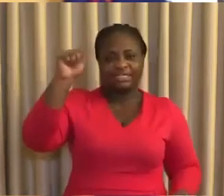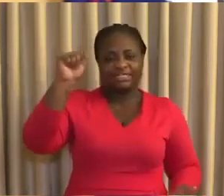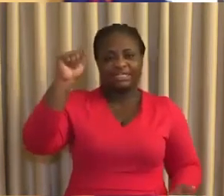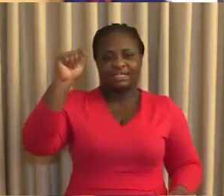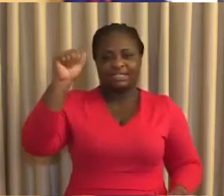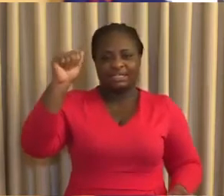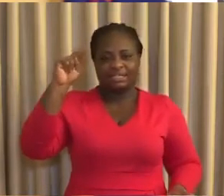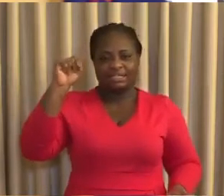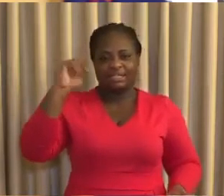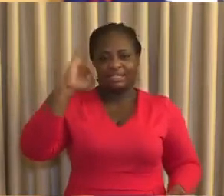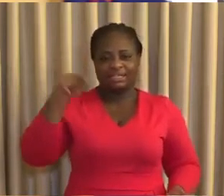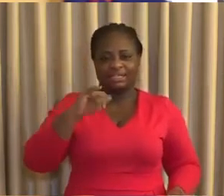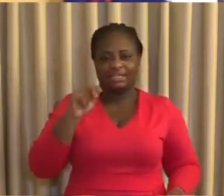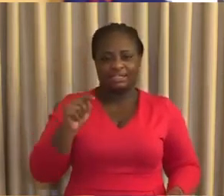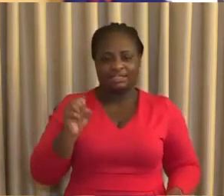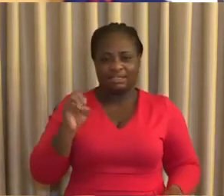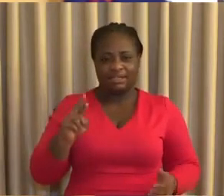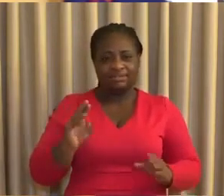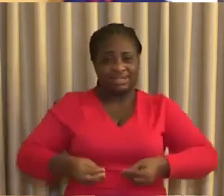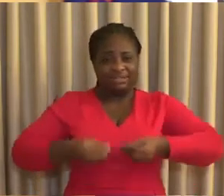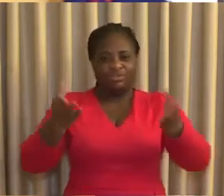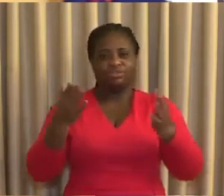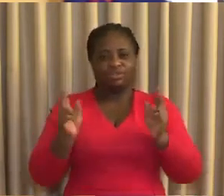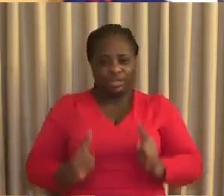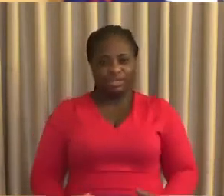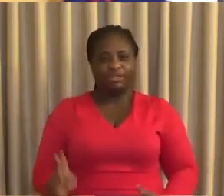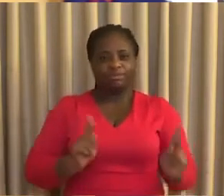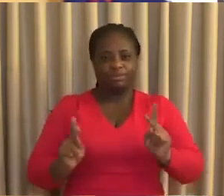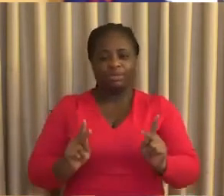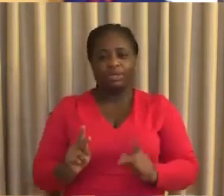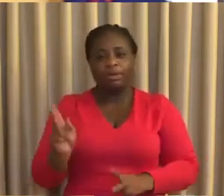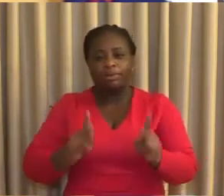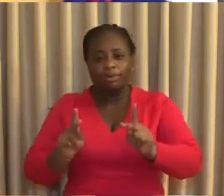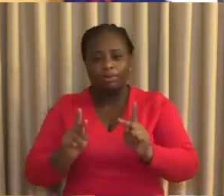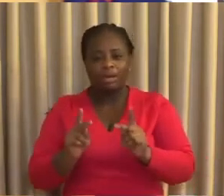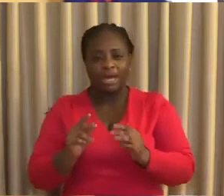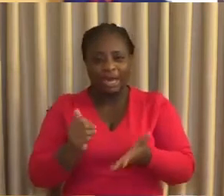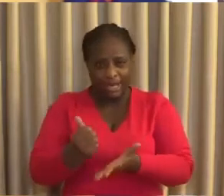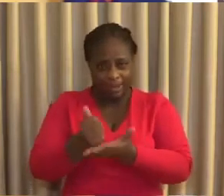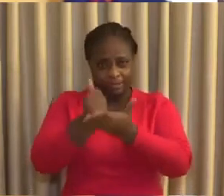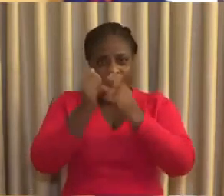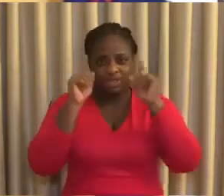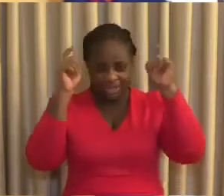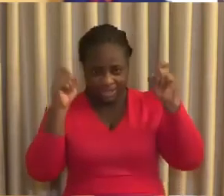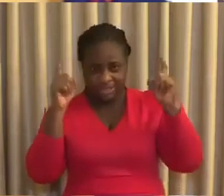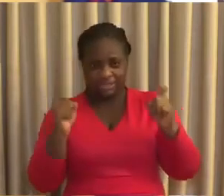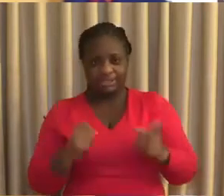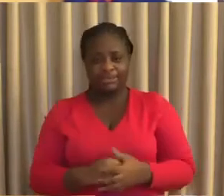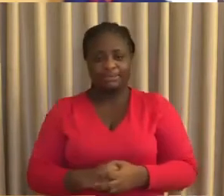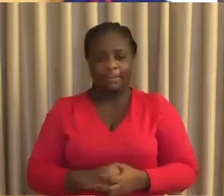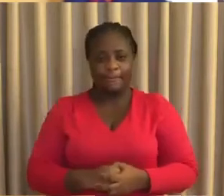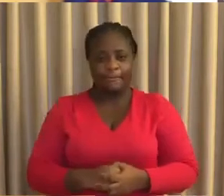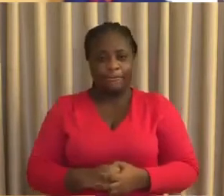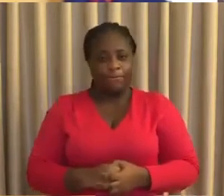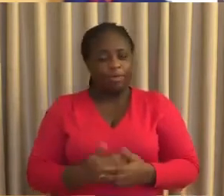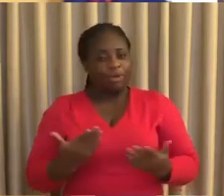healthcare personnel and those undertaking contact tracing and testing. We're recruiting 1,000